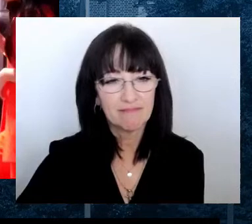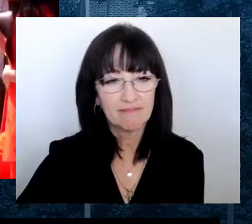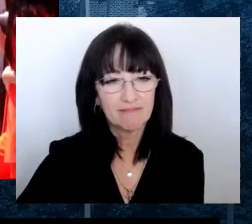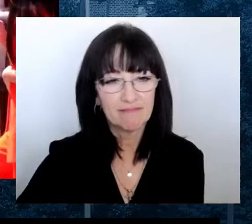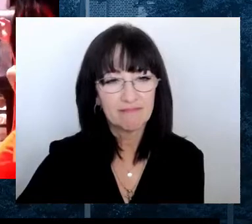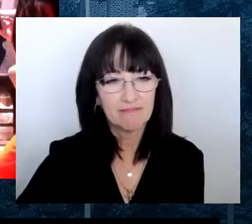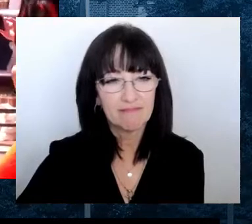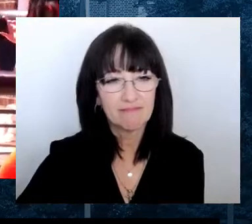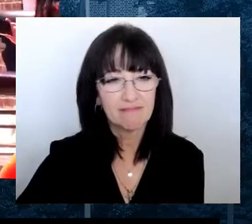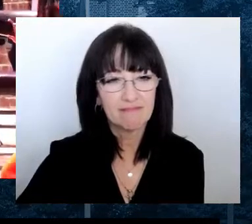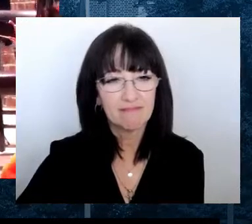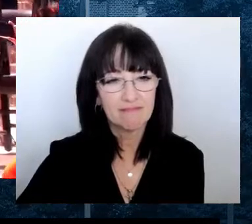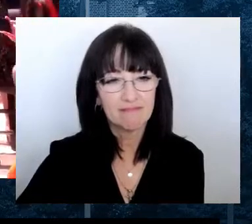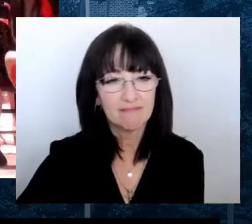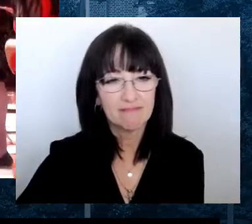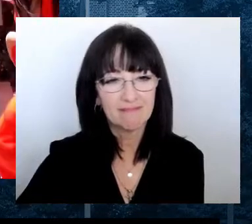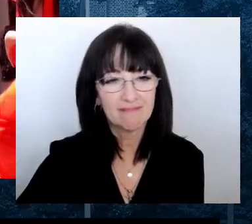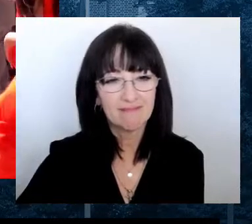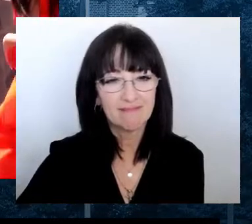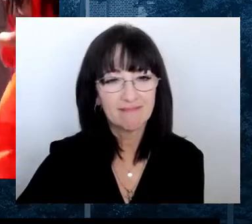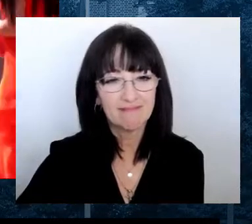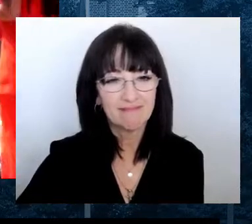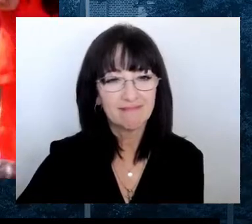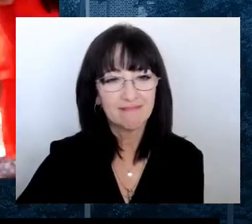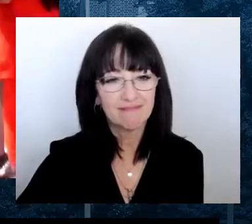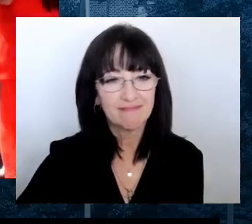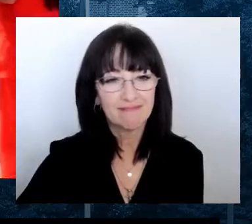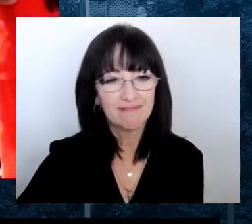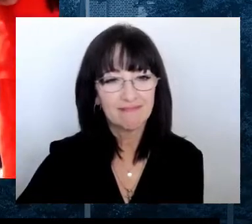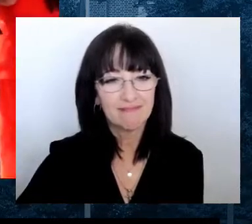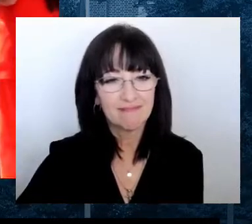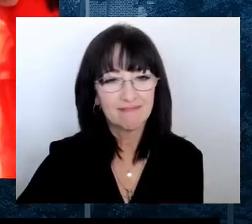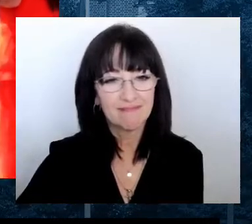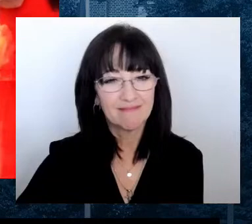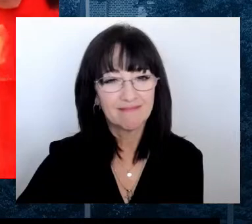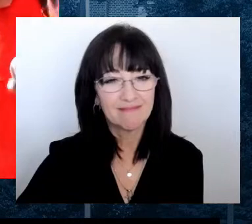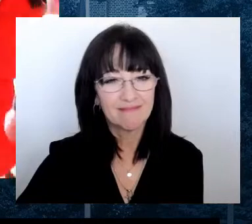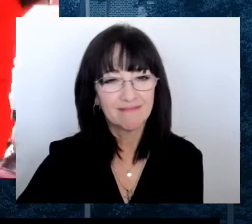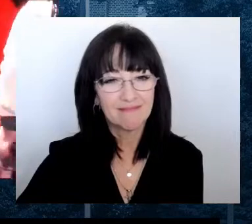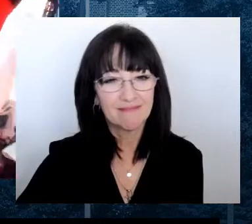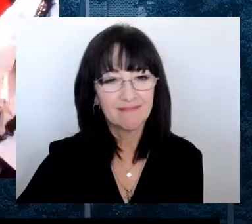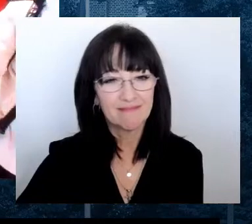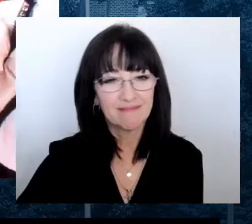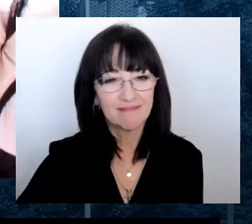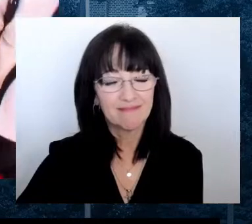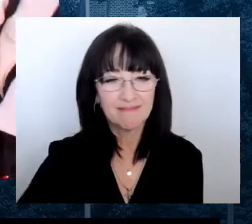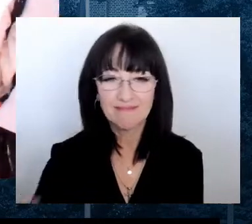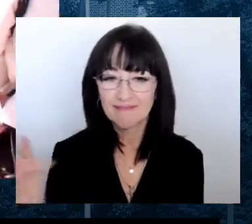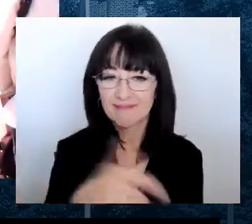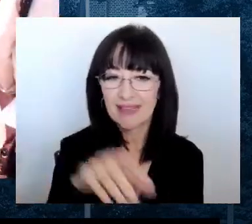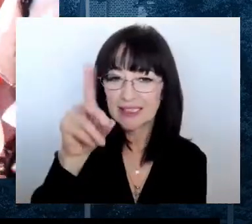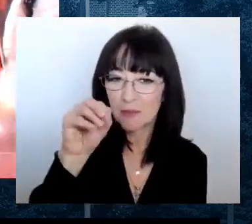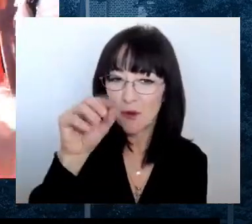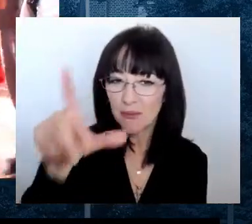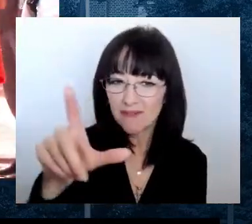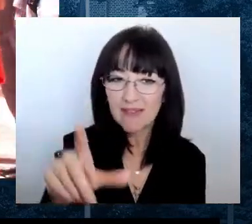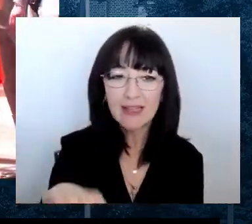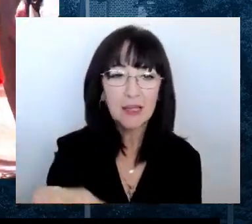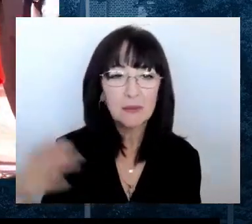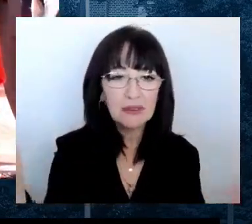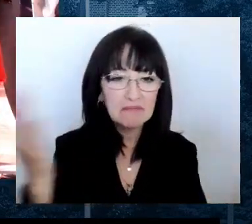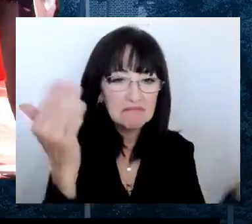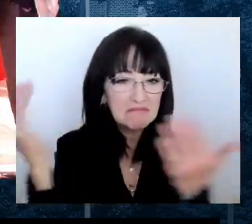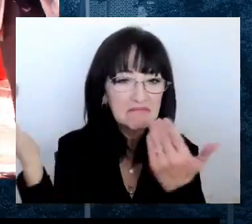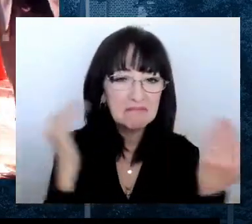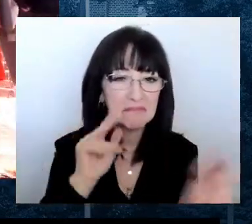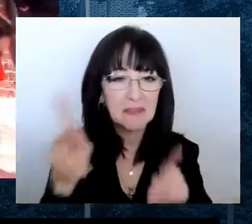Labor action here. We got the right people that are in the right group. We got laborers doing this thing or what? You're good. Good. Look, you